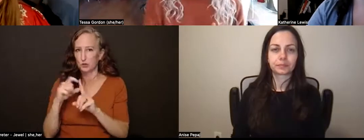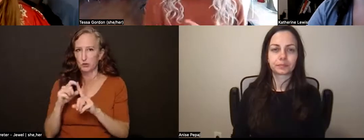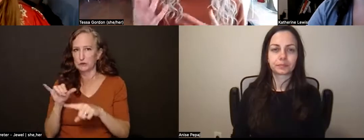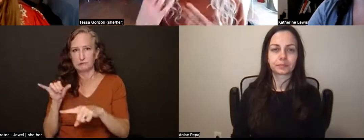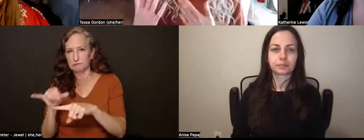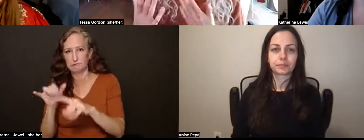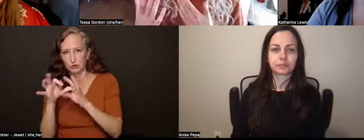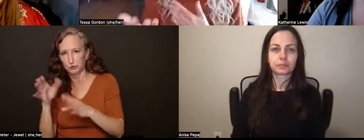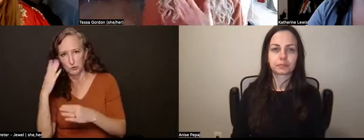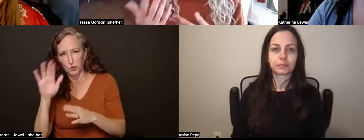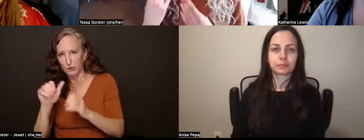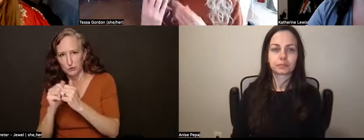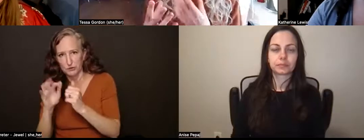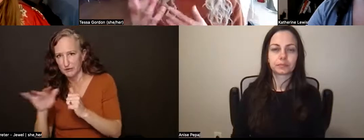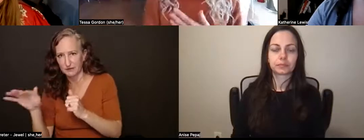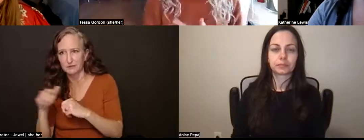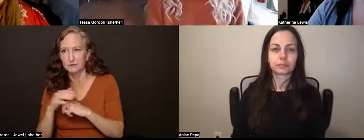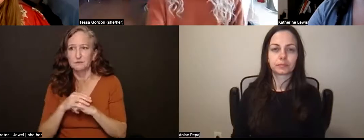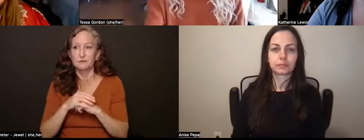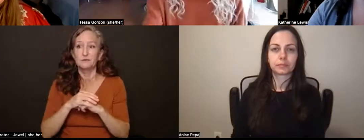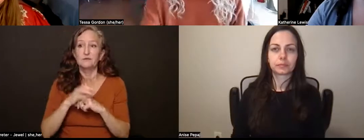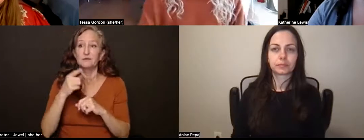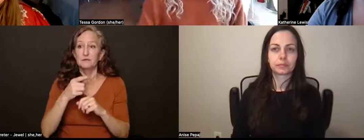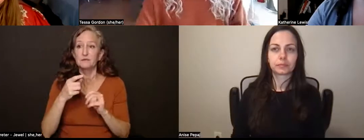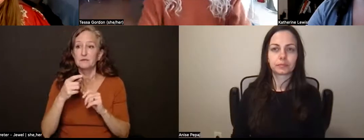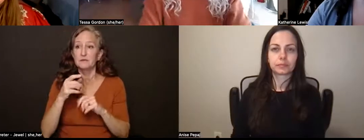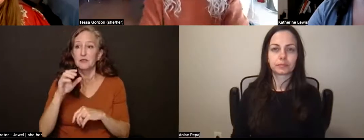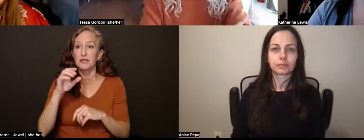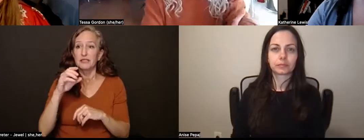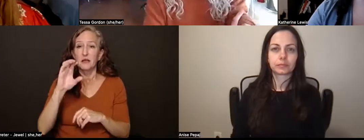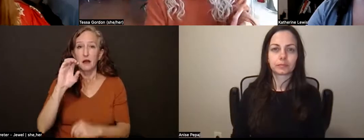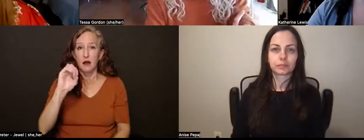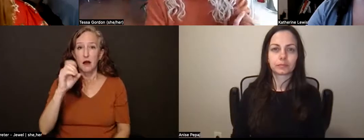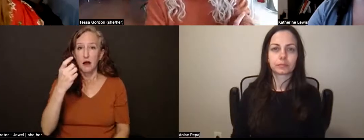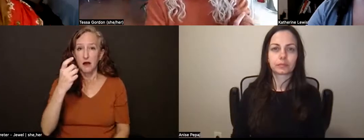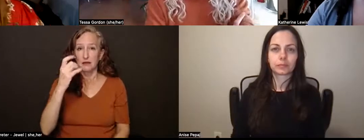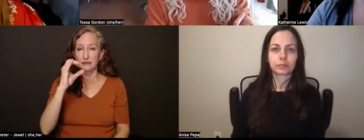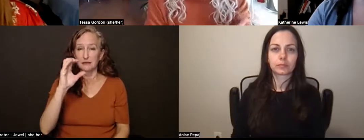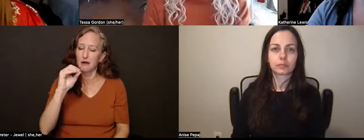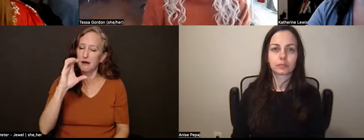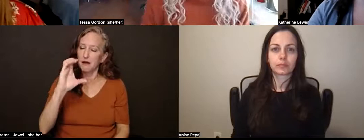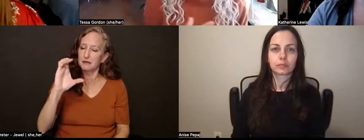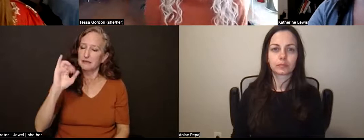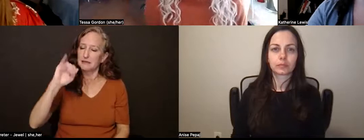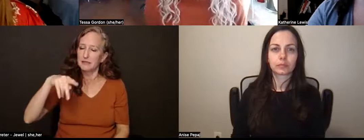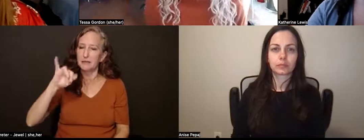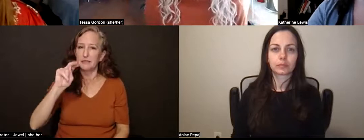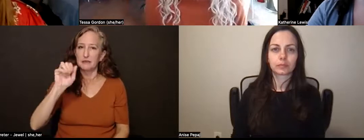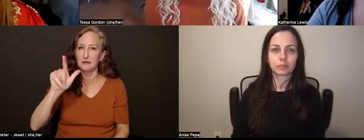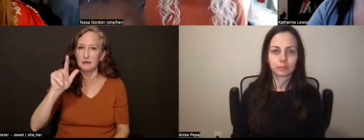like along with it can be occipital neuralgia, and it was while I